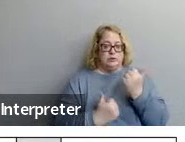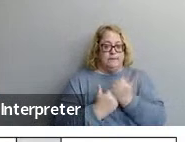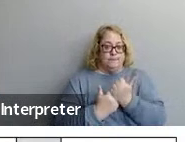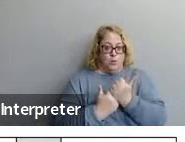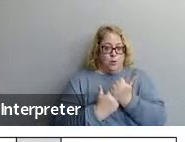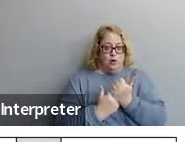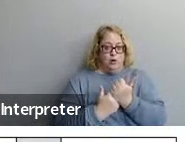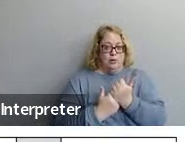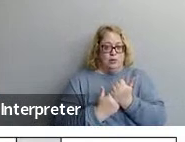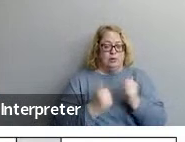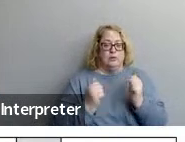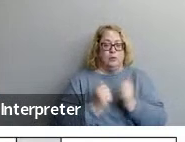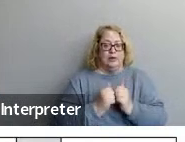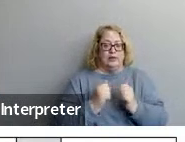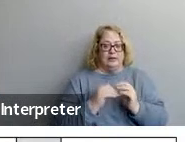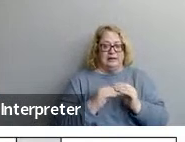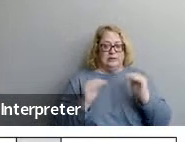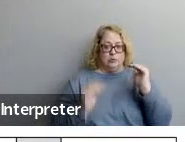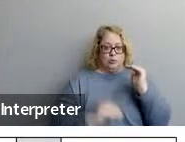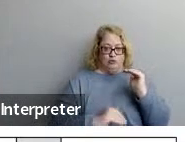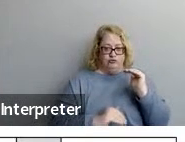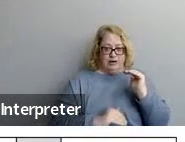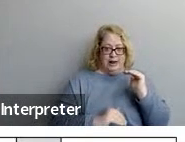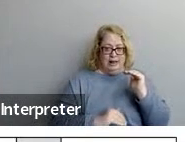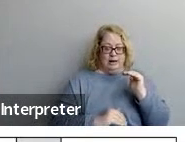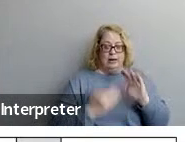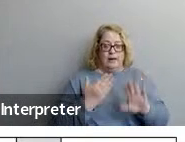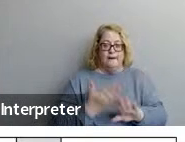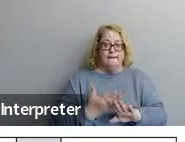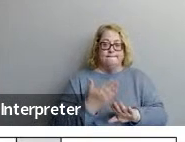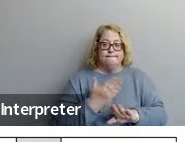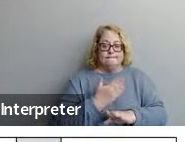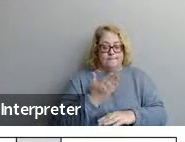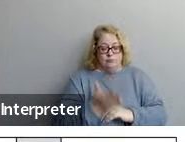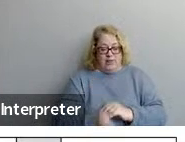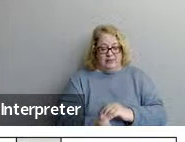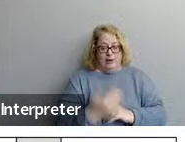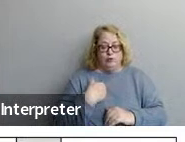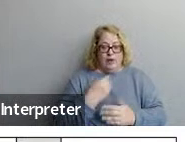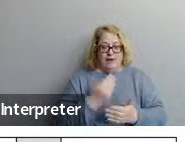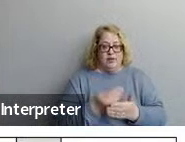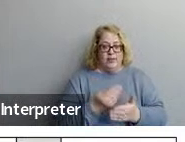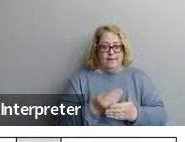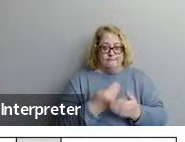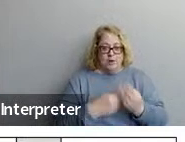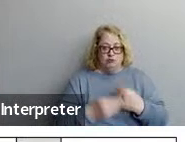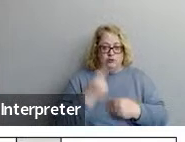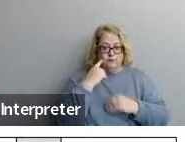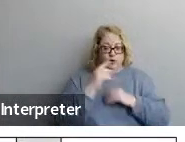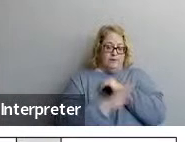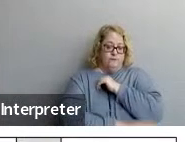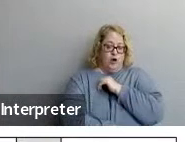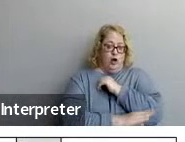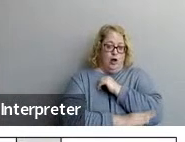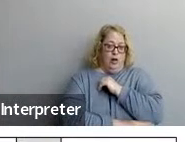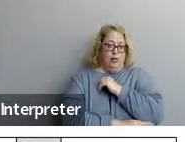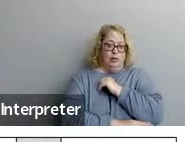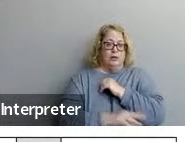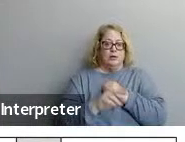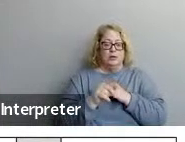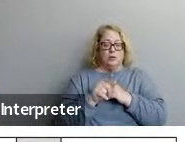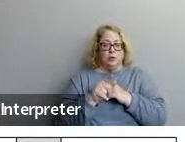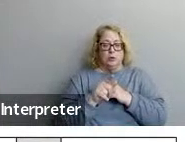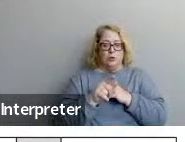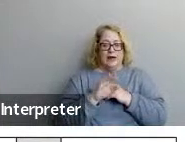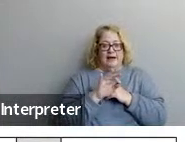again, addressing disproportionality. Before you, you have the budget for the fall 24